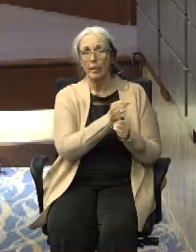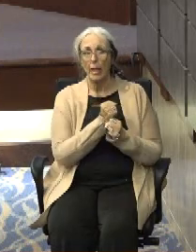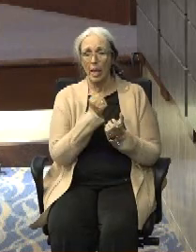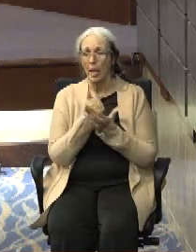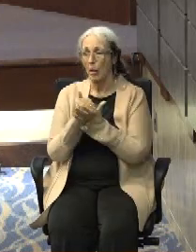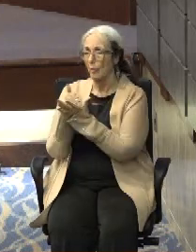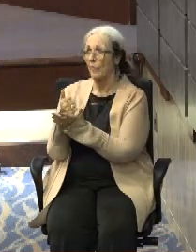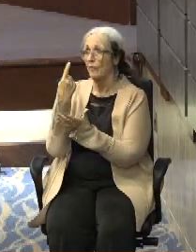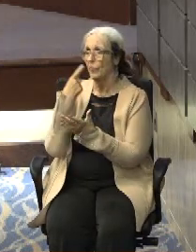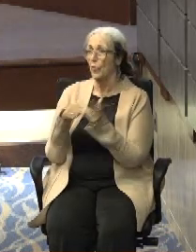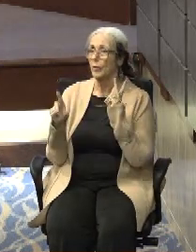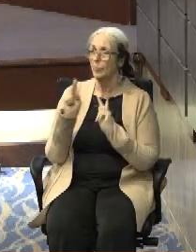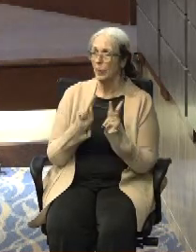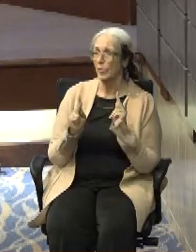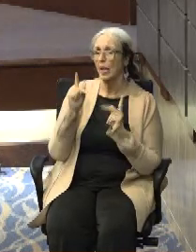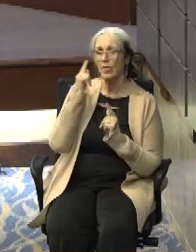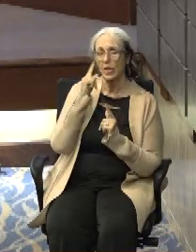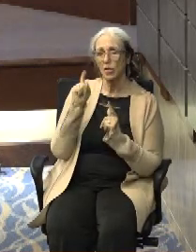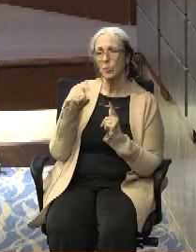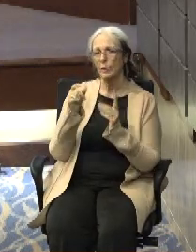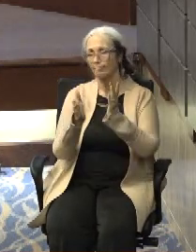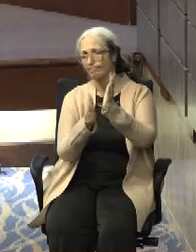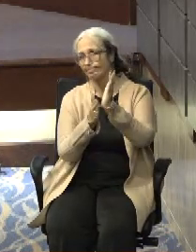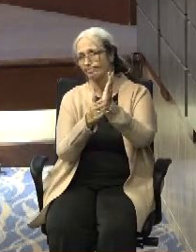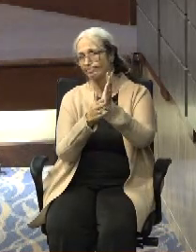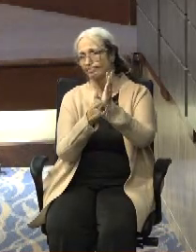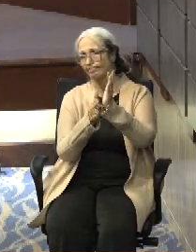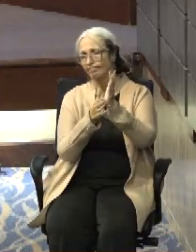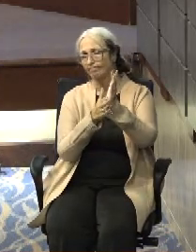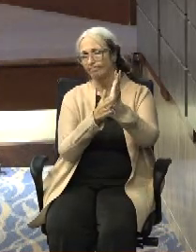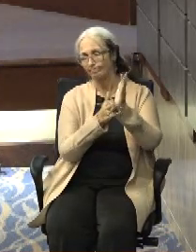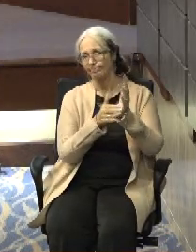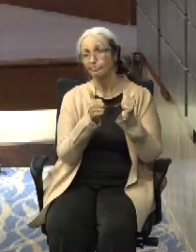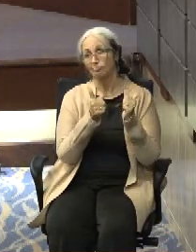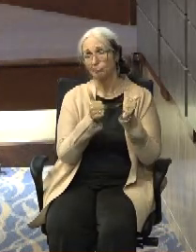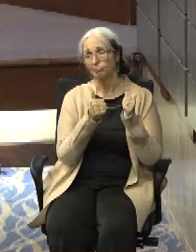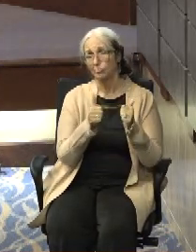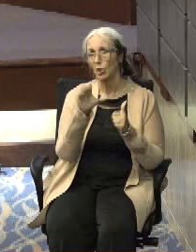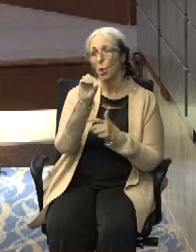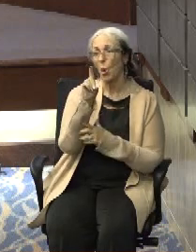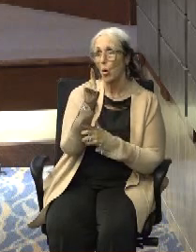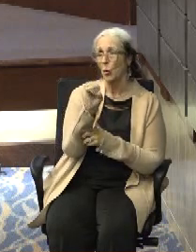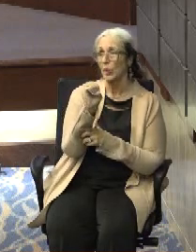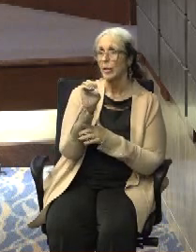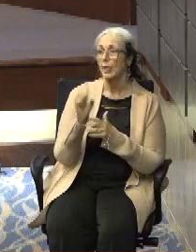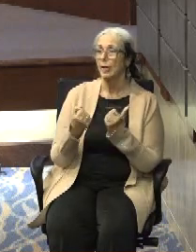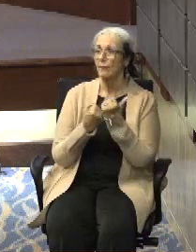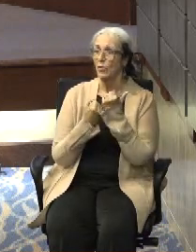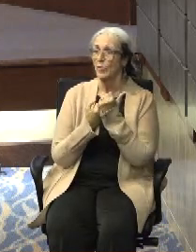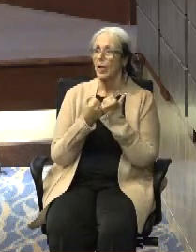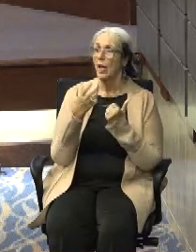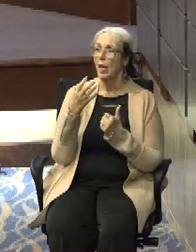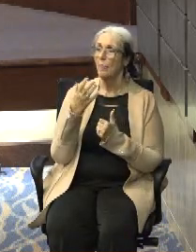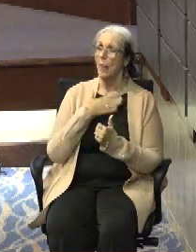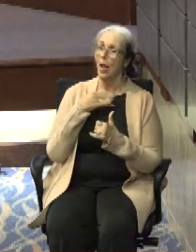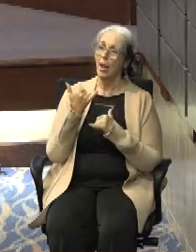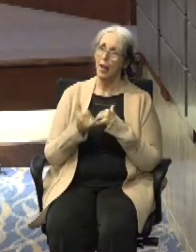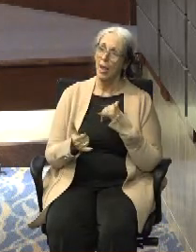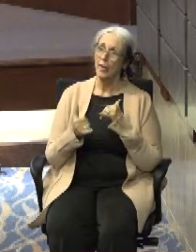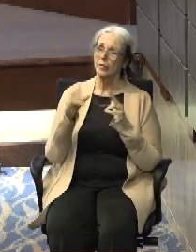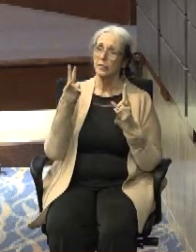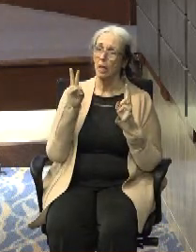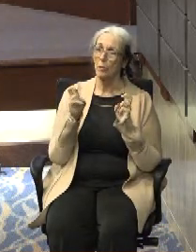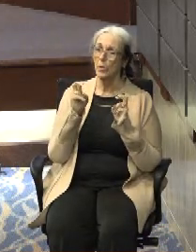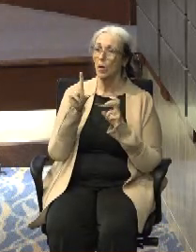citizens. So I think you guys should give them a great big attaboy, code enforcement. My last topic